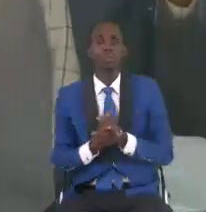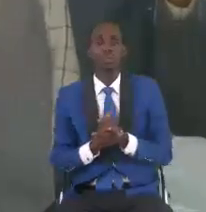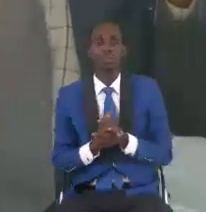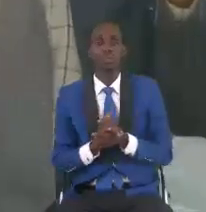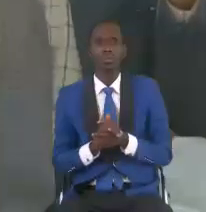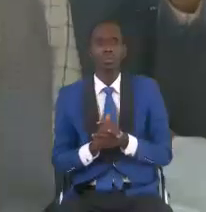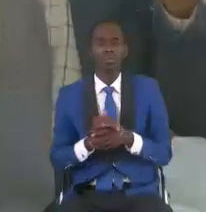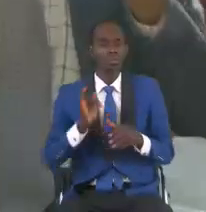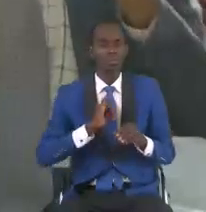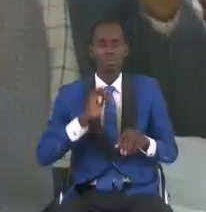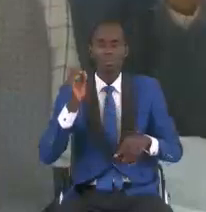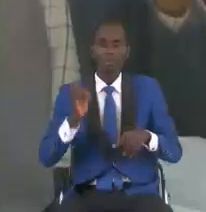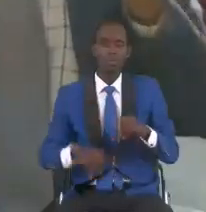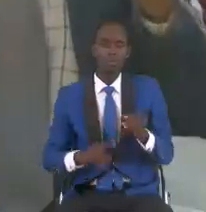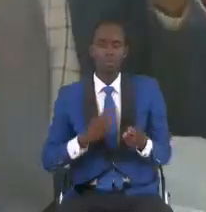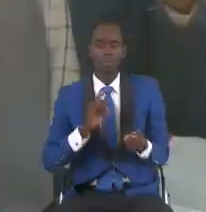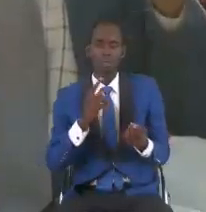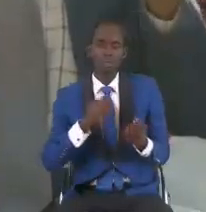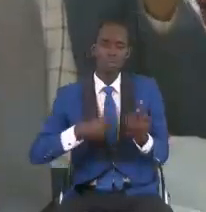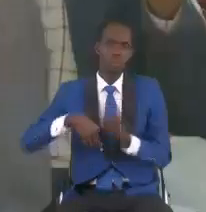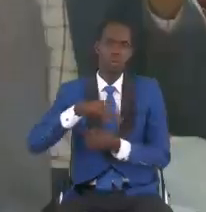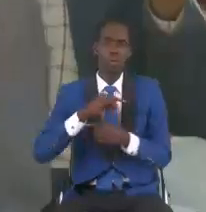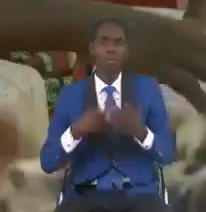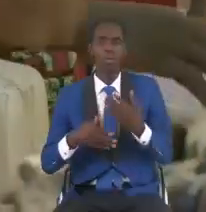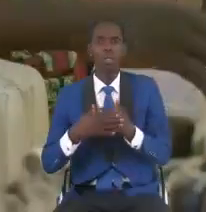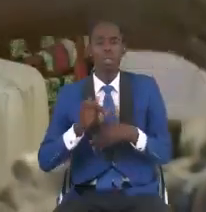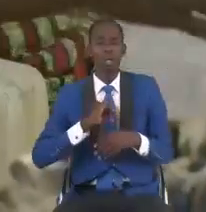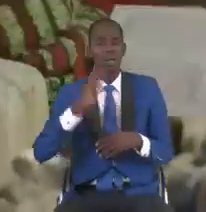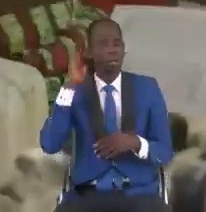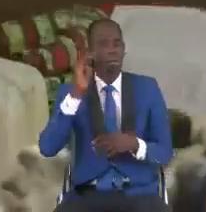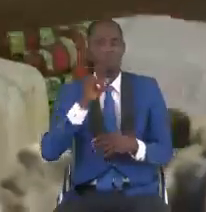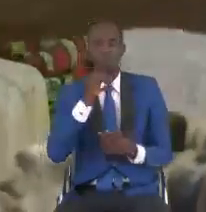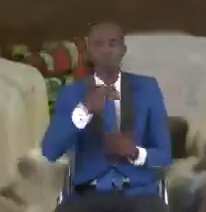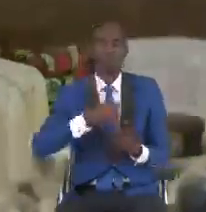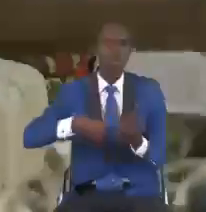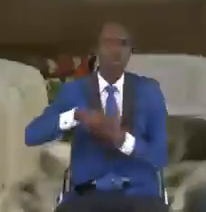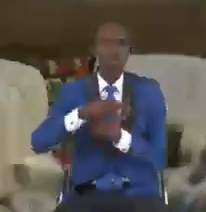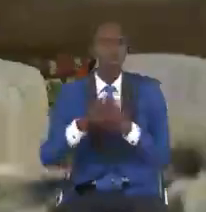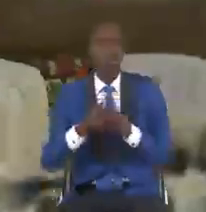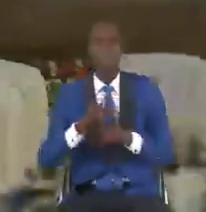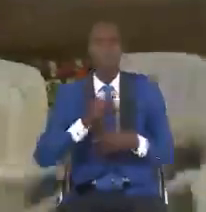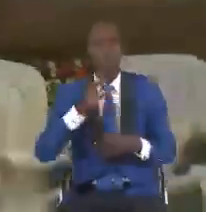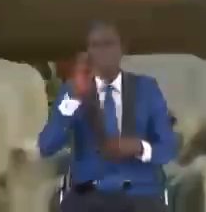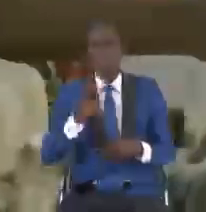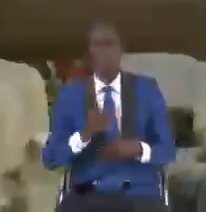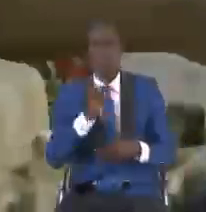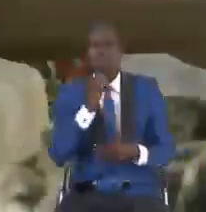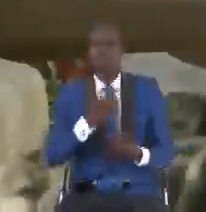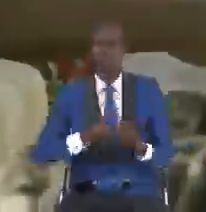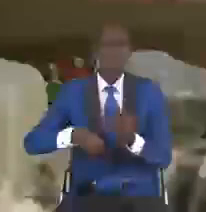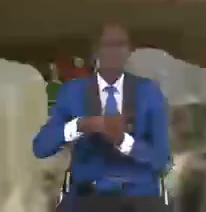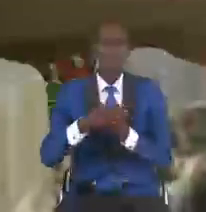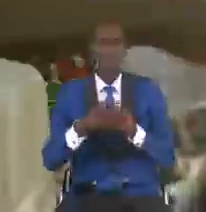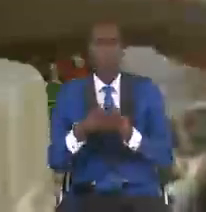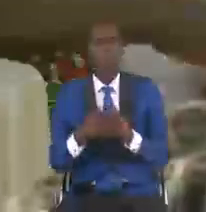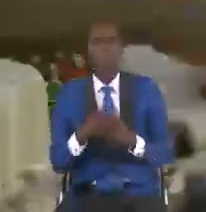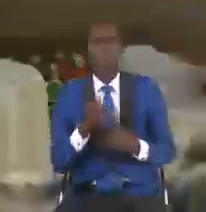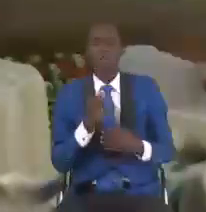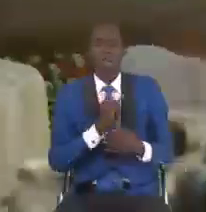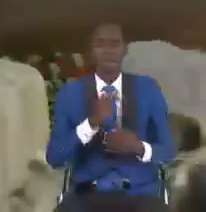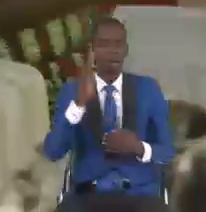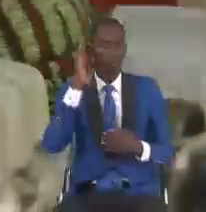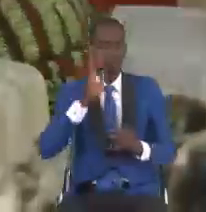turn back, I will not turn back, I must not turn back, I will go